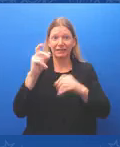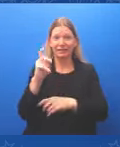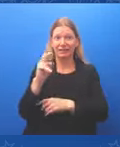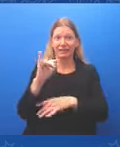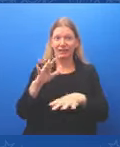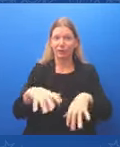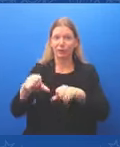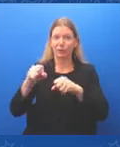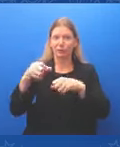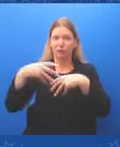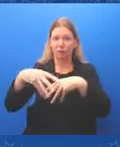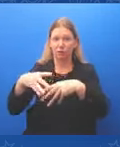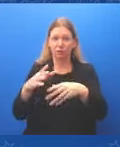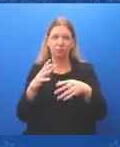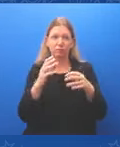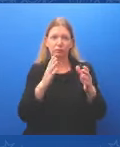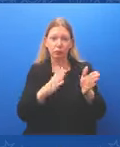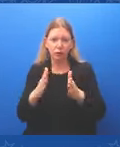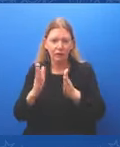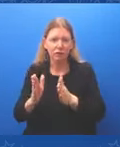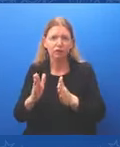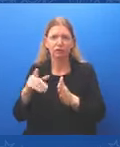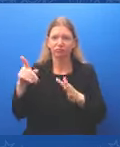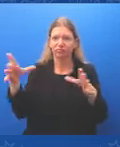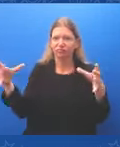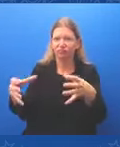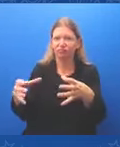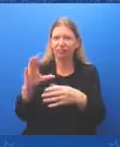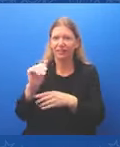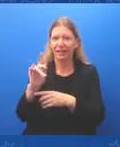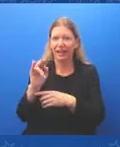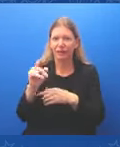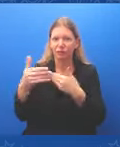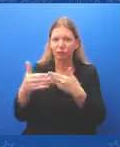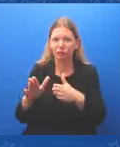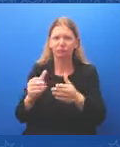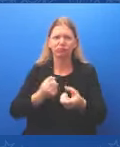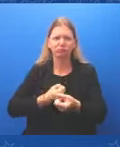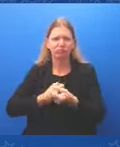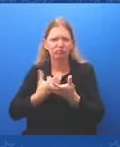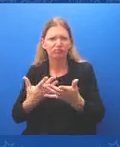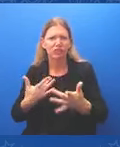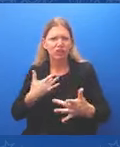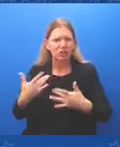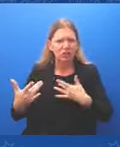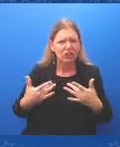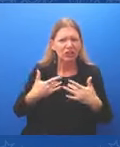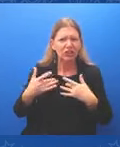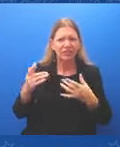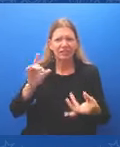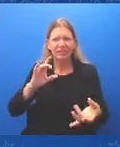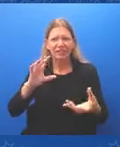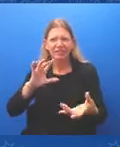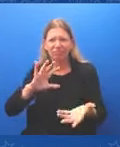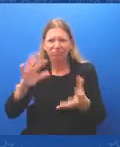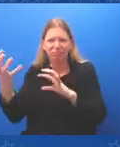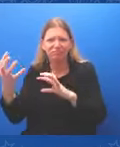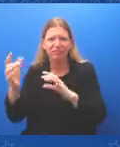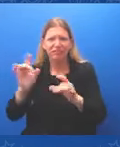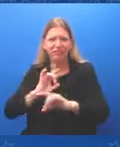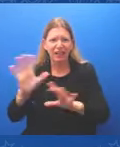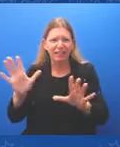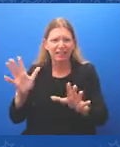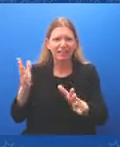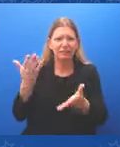of the Civil Rights Bill. But the march organizers were undeterred. They would not be slowed. Their crusade was